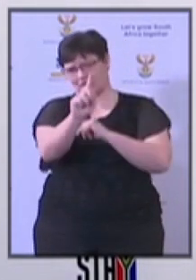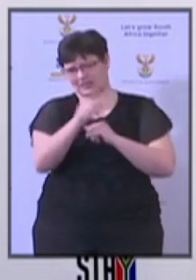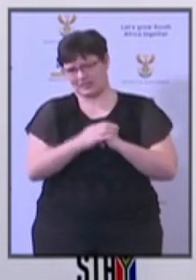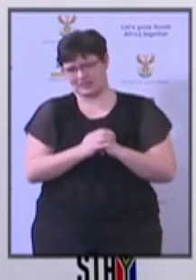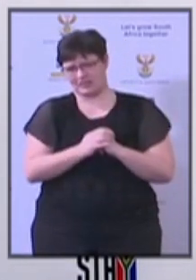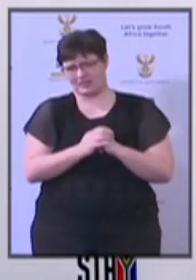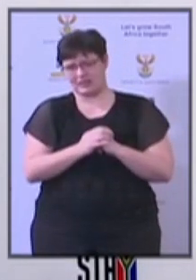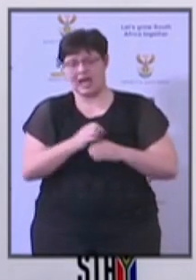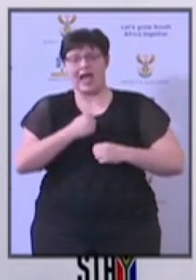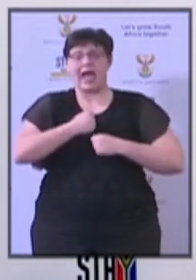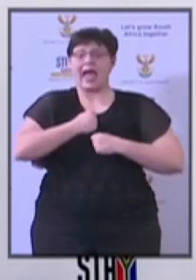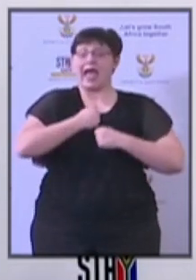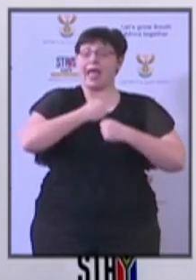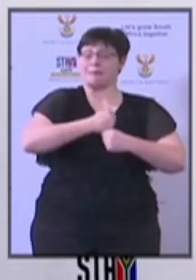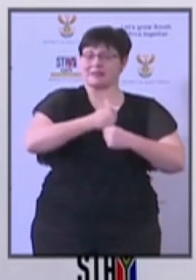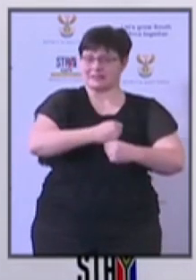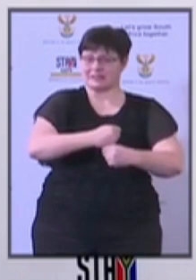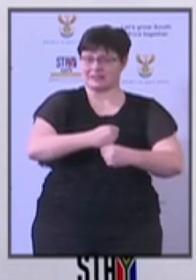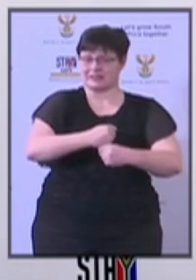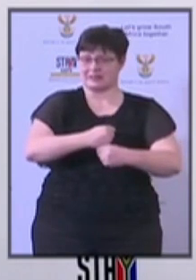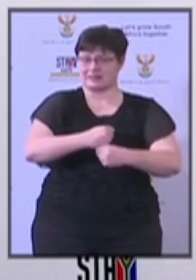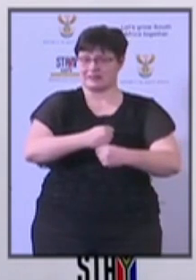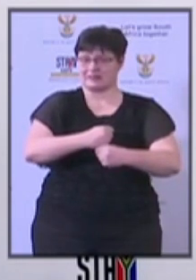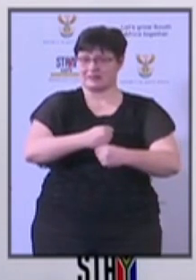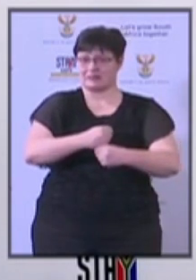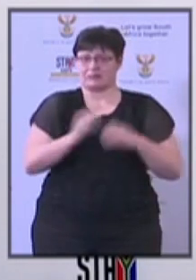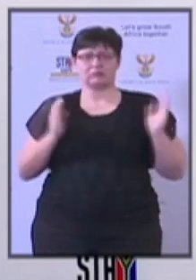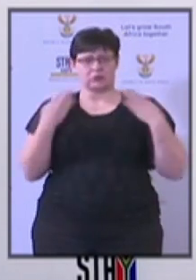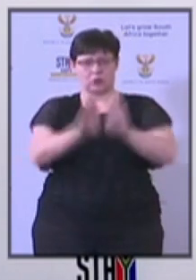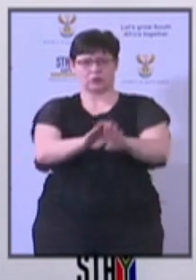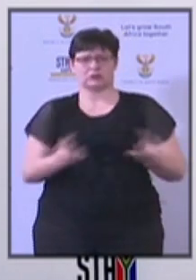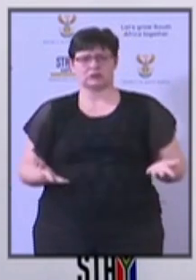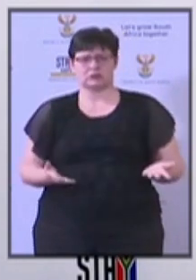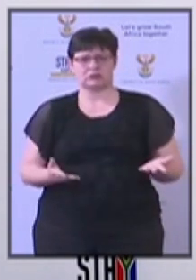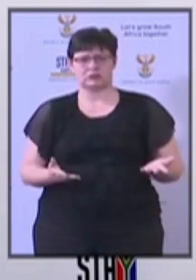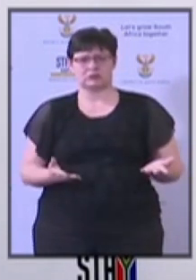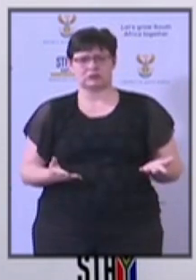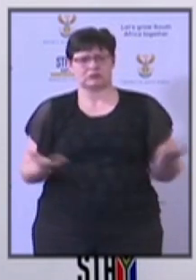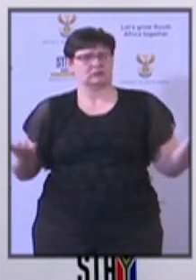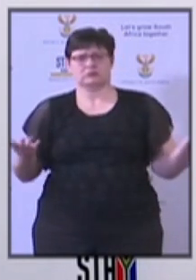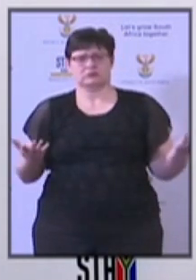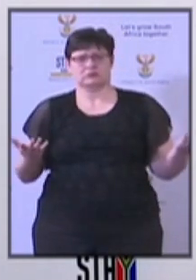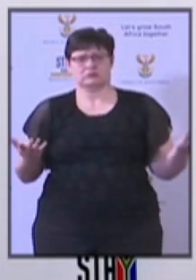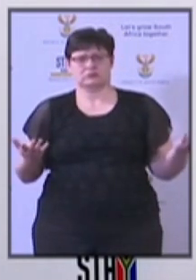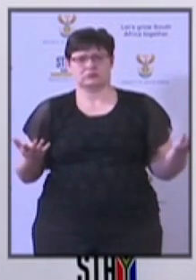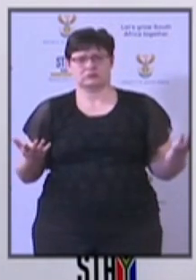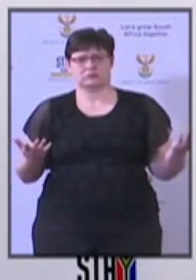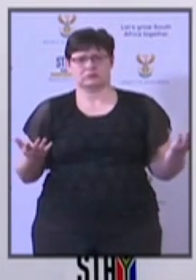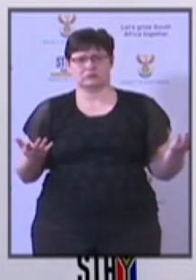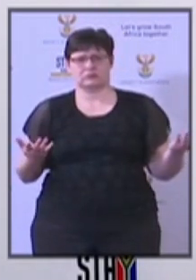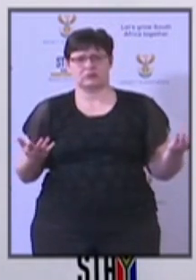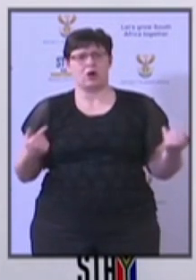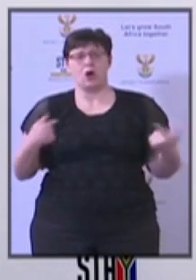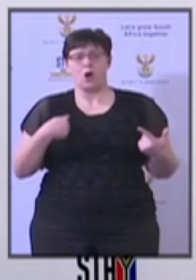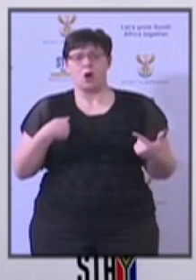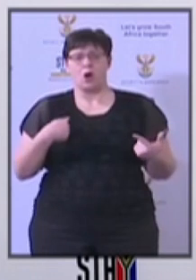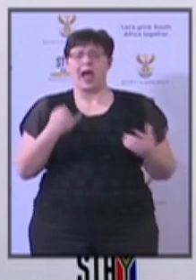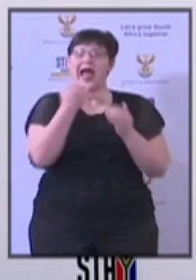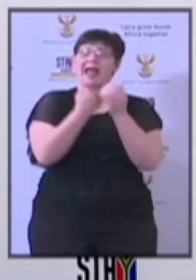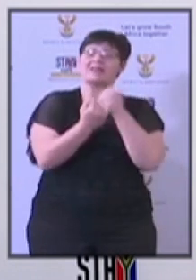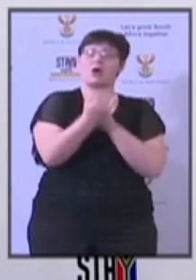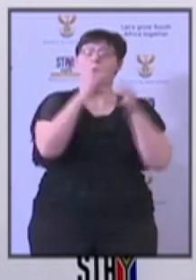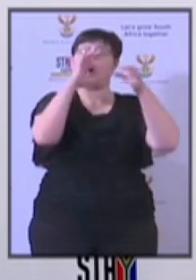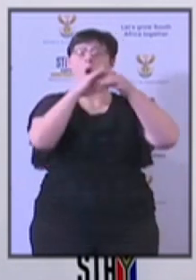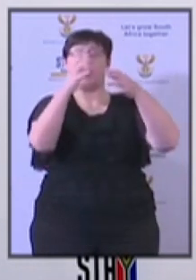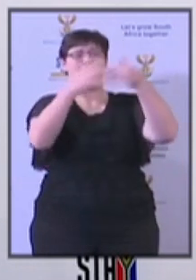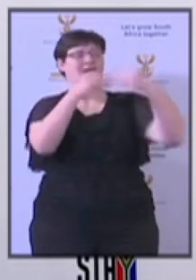are closed. We in Home Affairs, our officials overseas depend on, we don't have individual Home Affairs